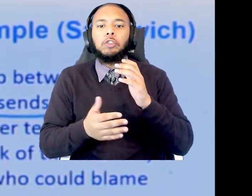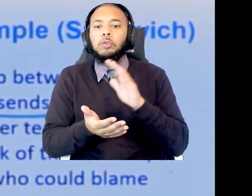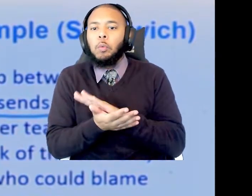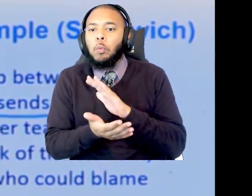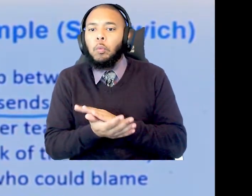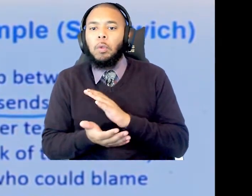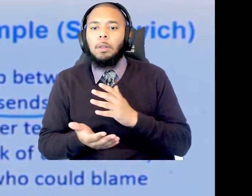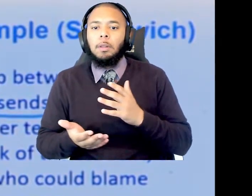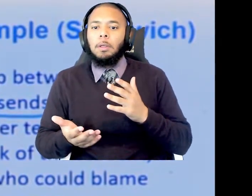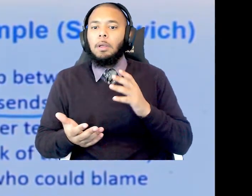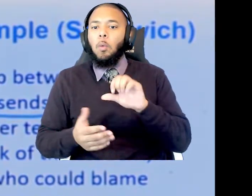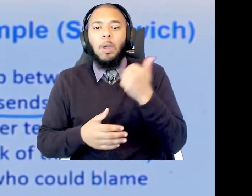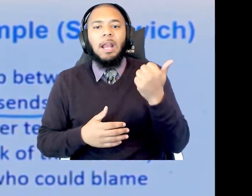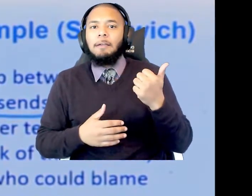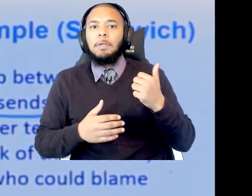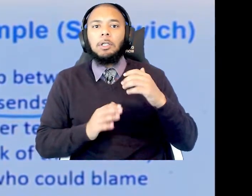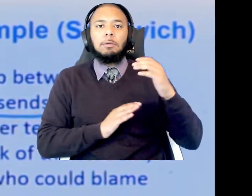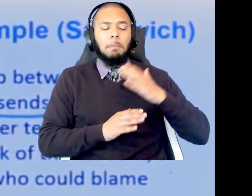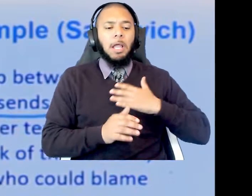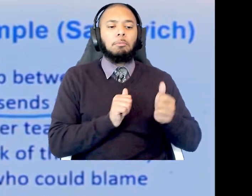data.